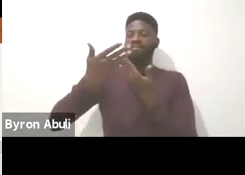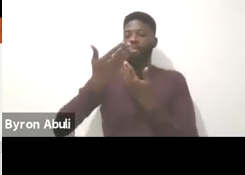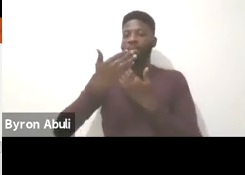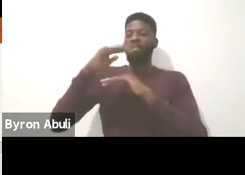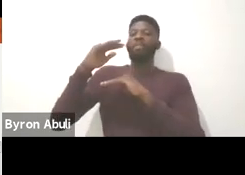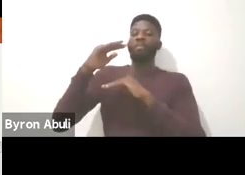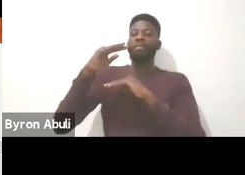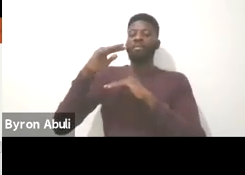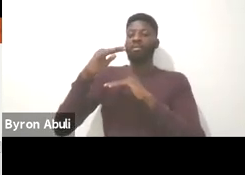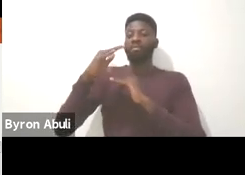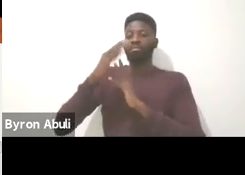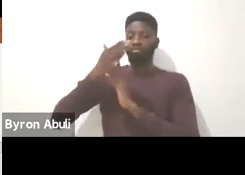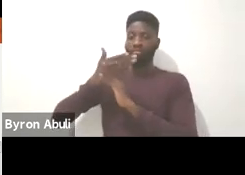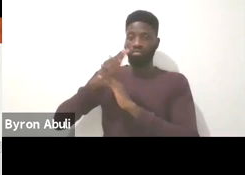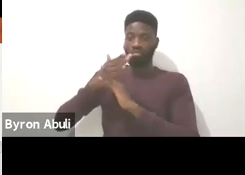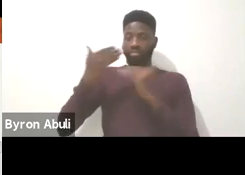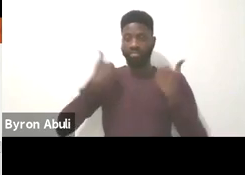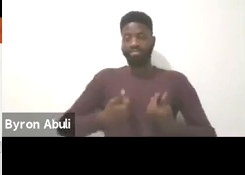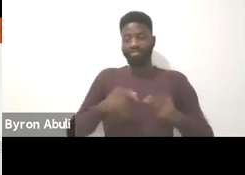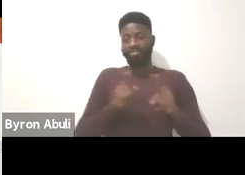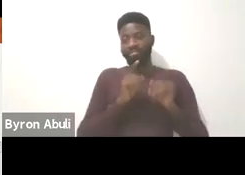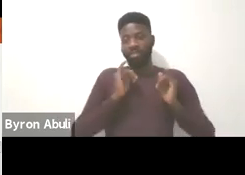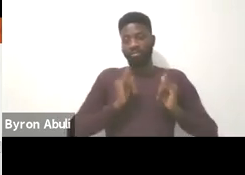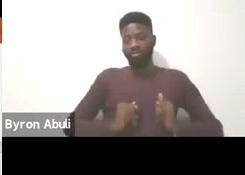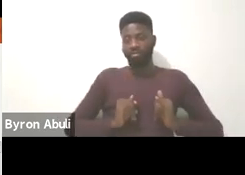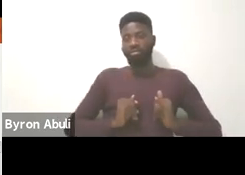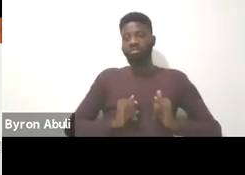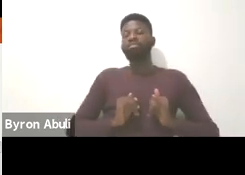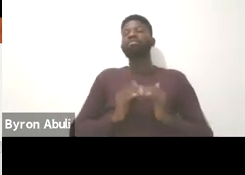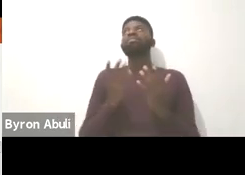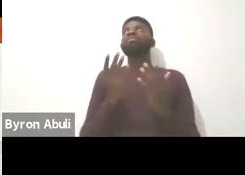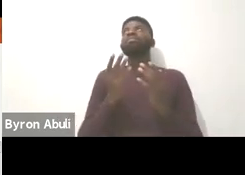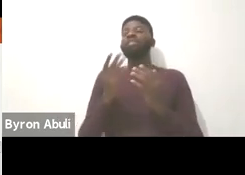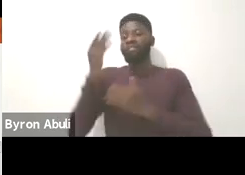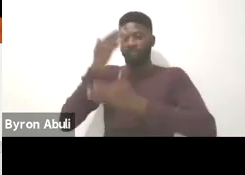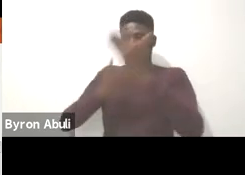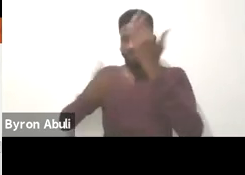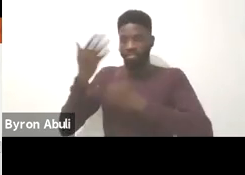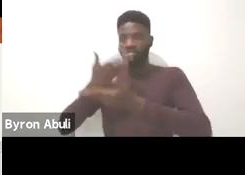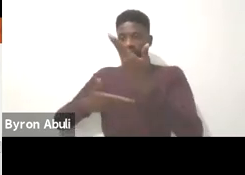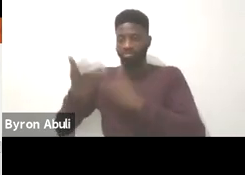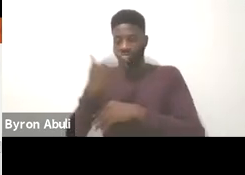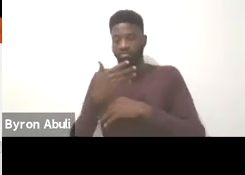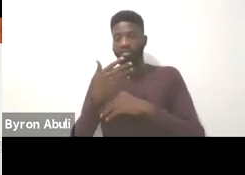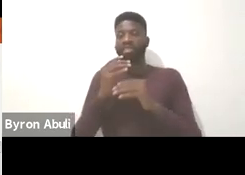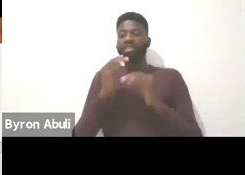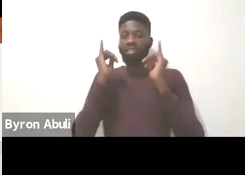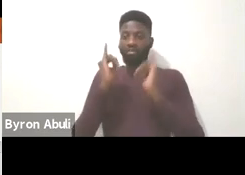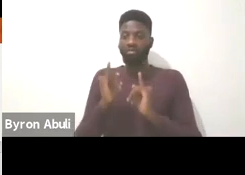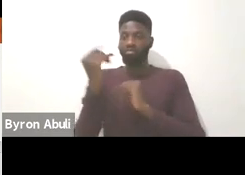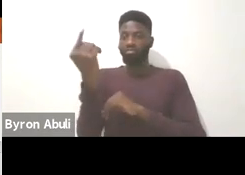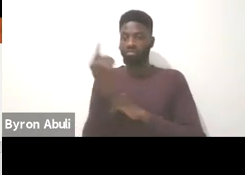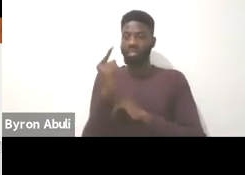as an individual, face-to-face, that is, individual interviews that we